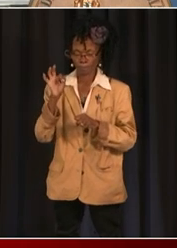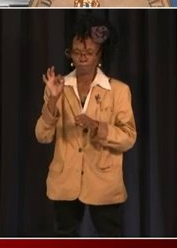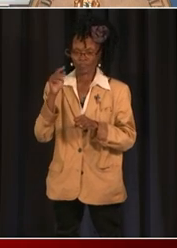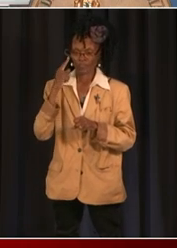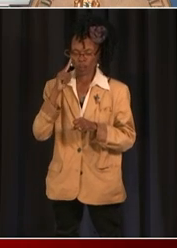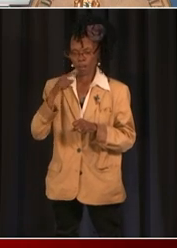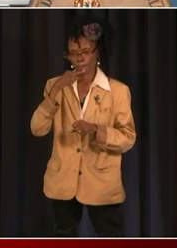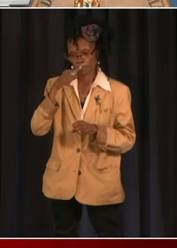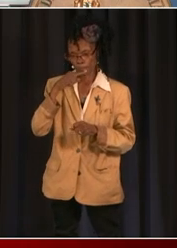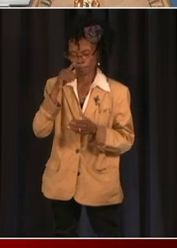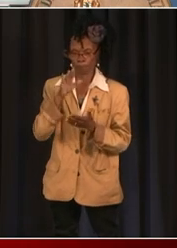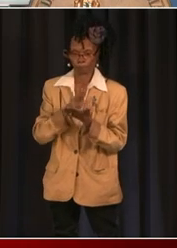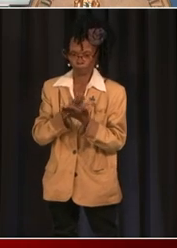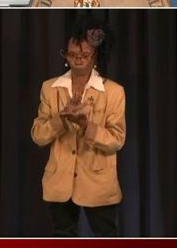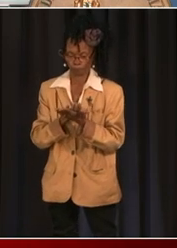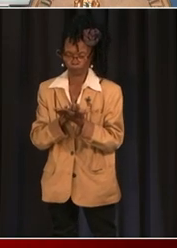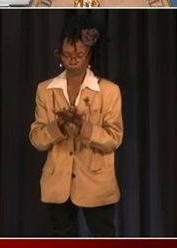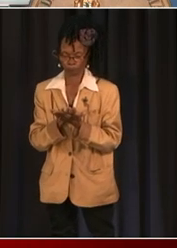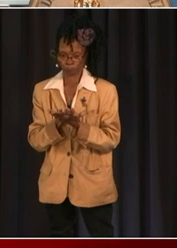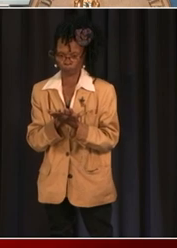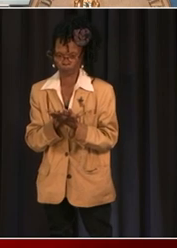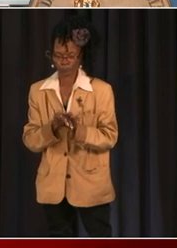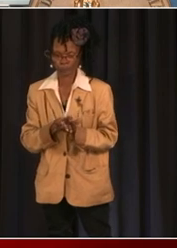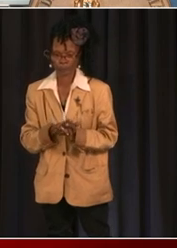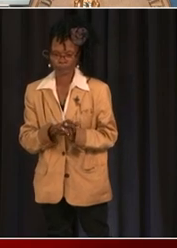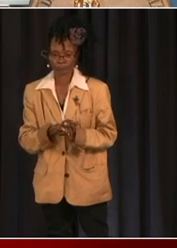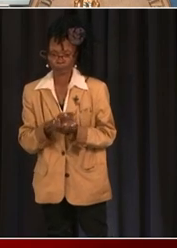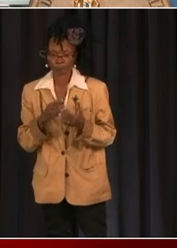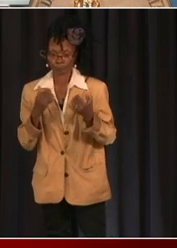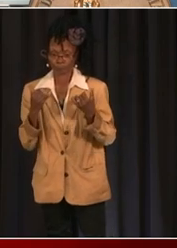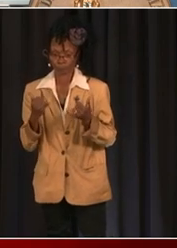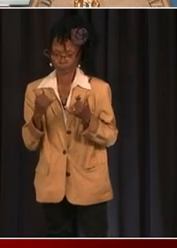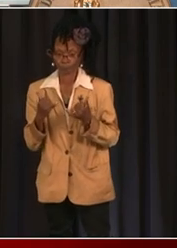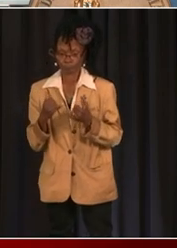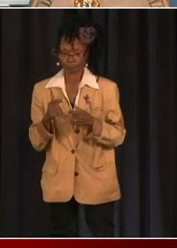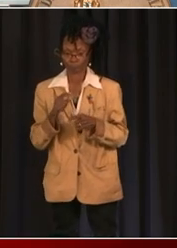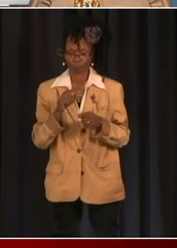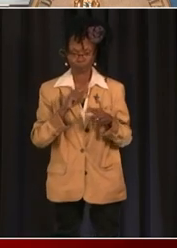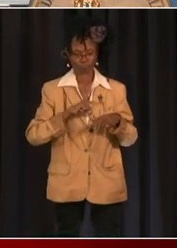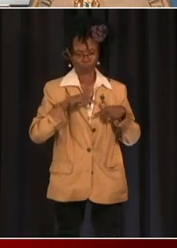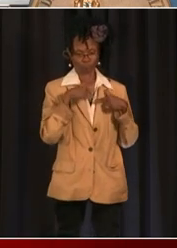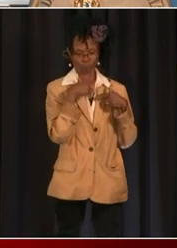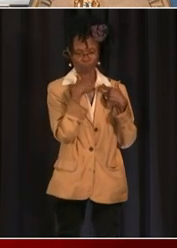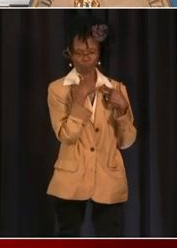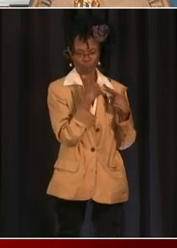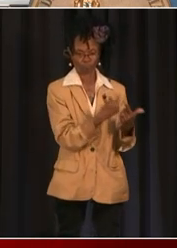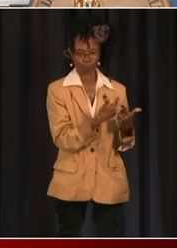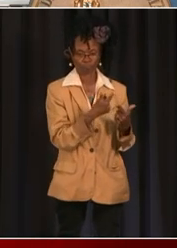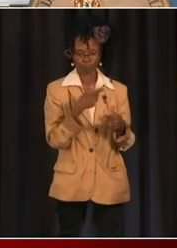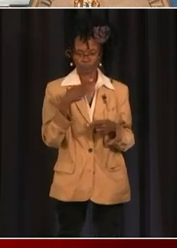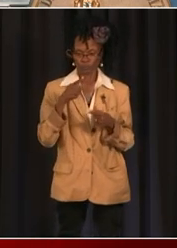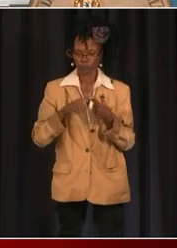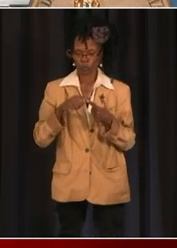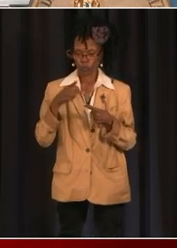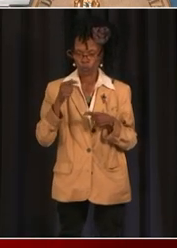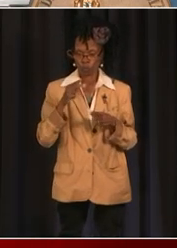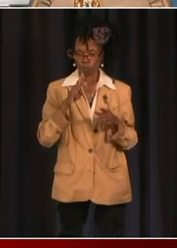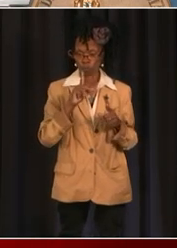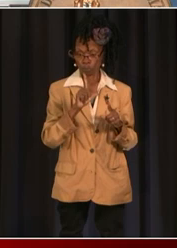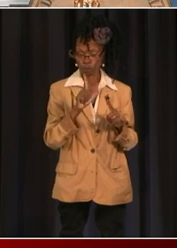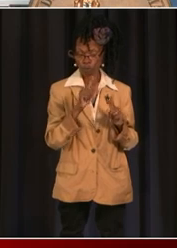school. So let me acknowledge Deputy Mayor Paul Kine, State Superintendent Christina